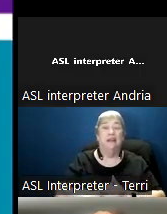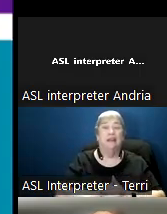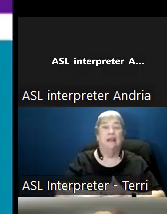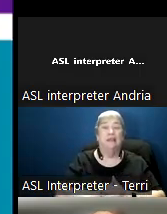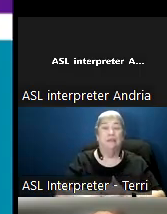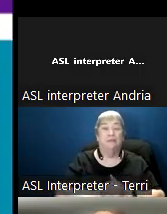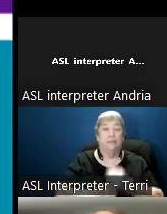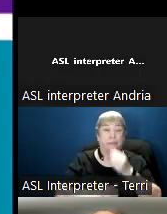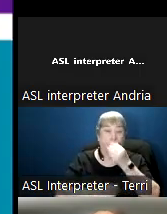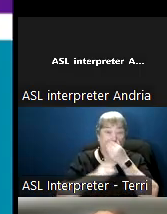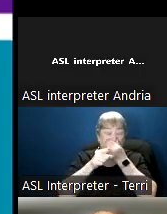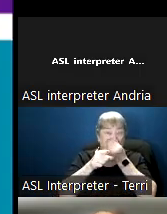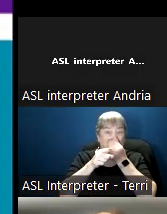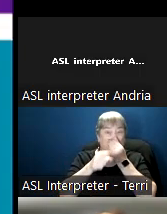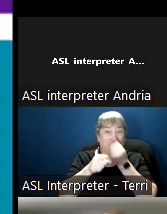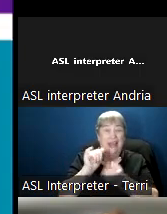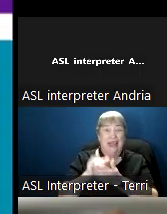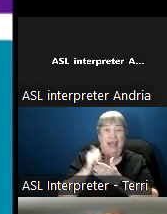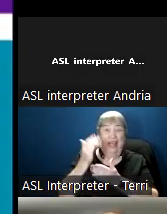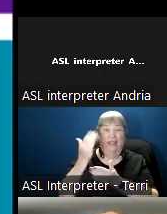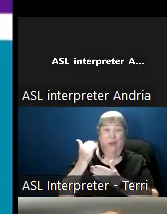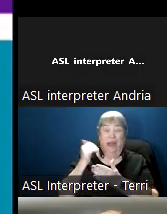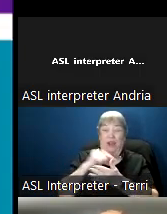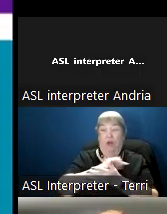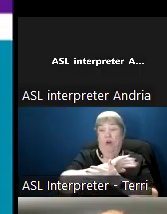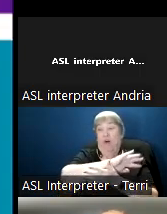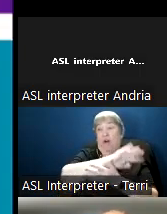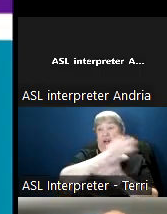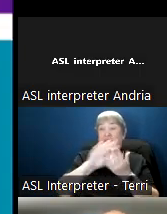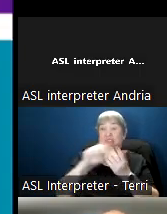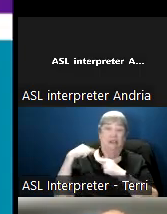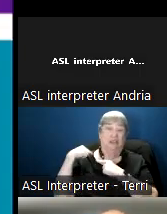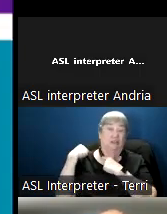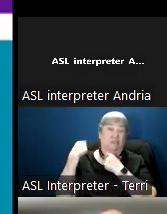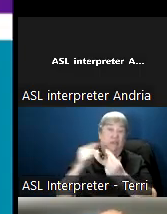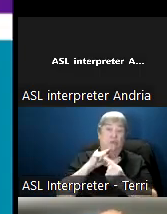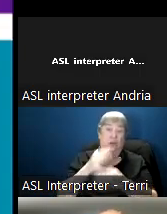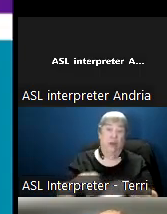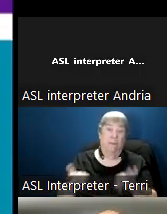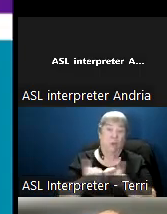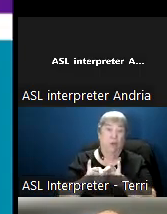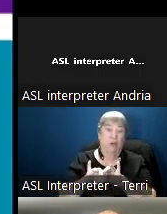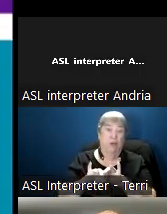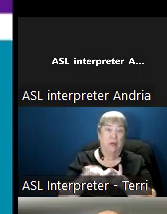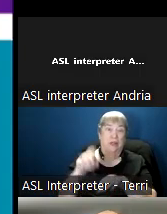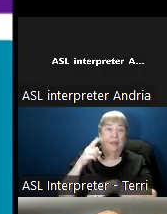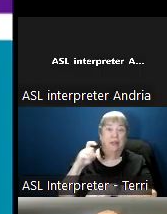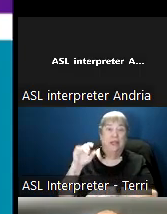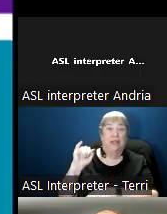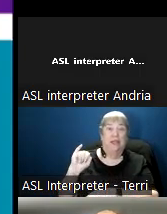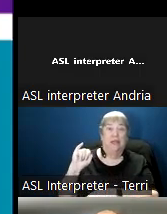So this is why all of this is so important. Intimate partner sexual violence is an